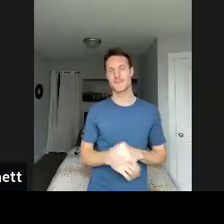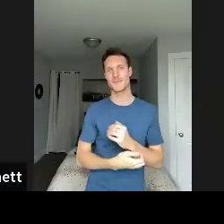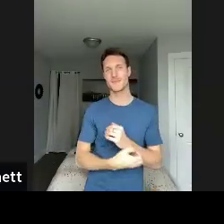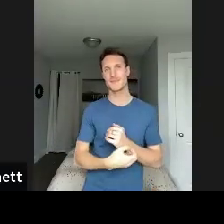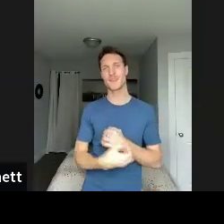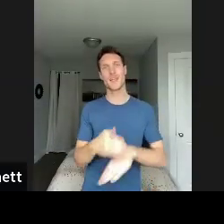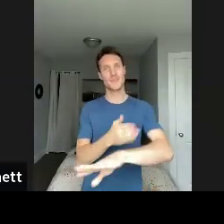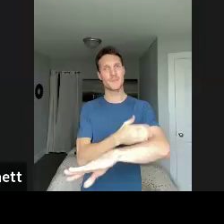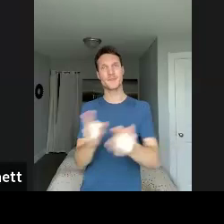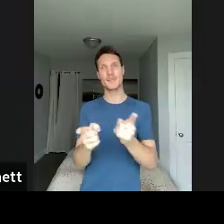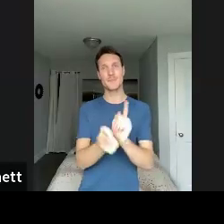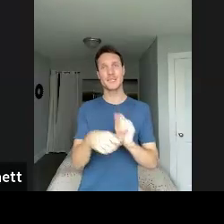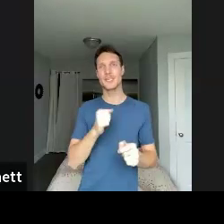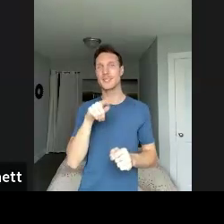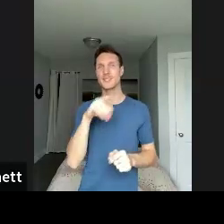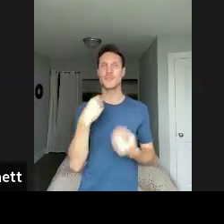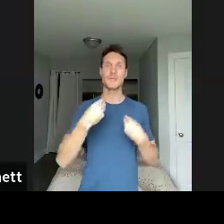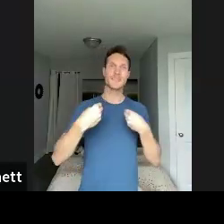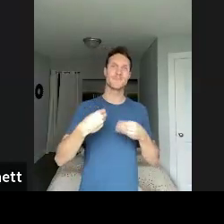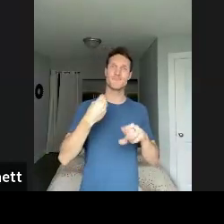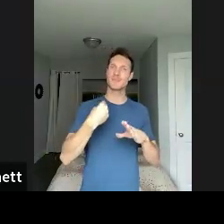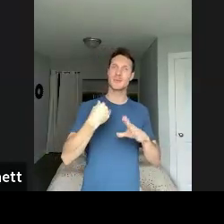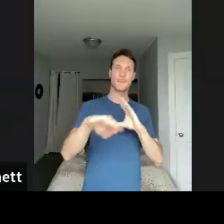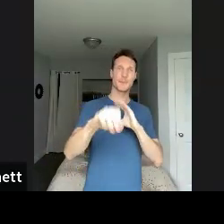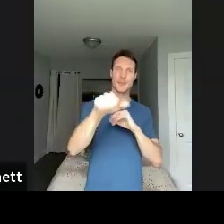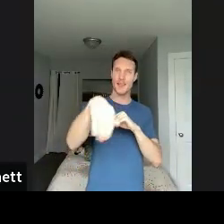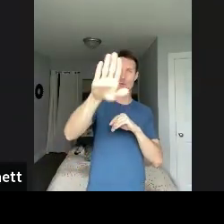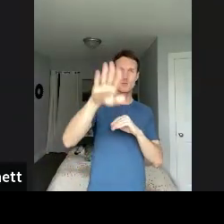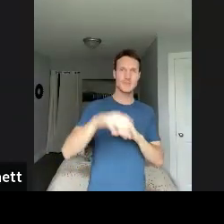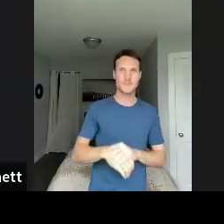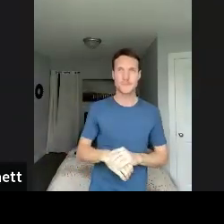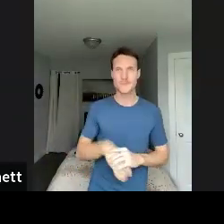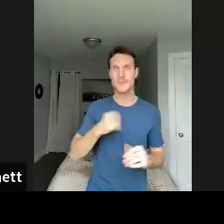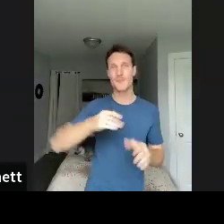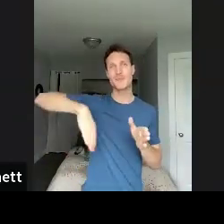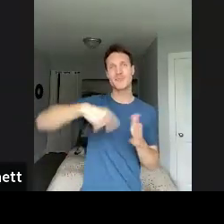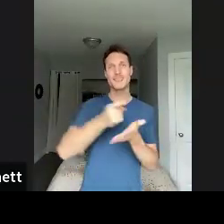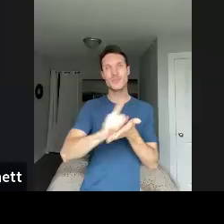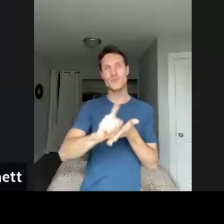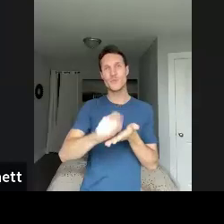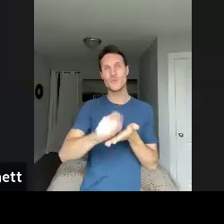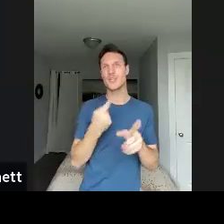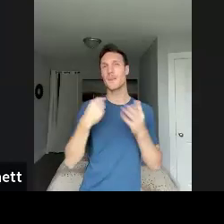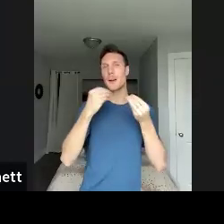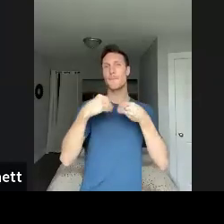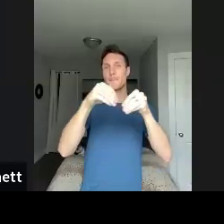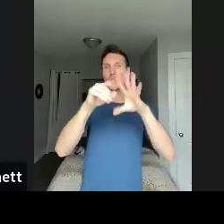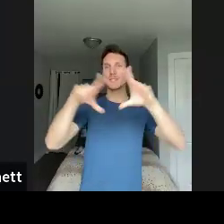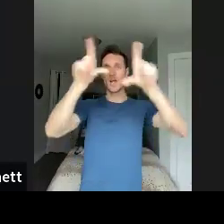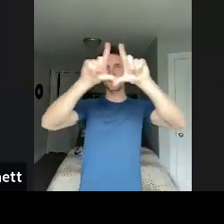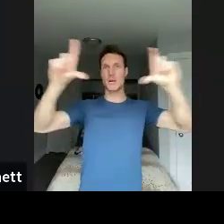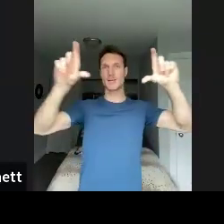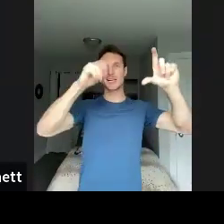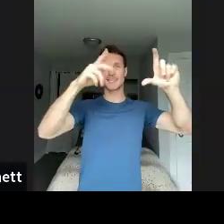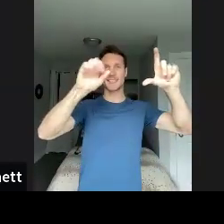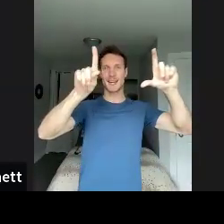meeting is going to be sent out later this week and also posted on the KDAD's website. So keep an eye out